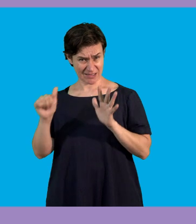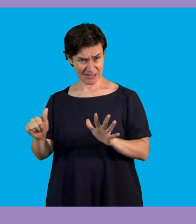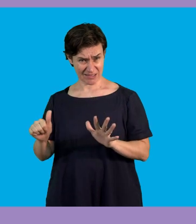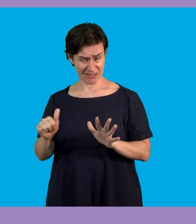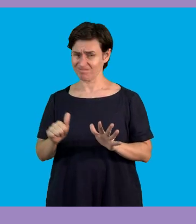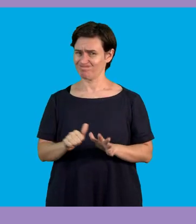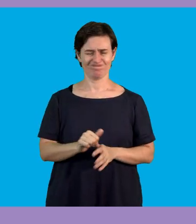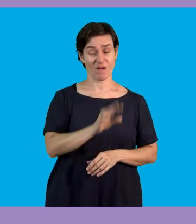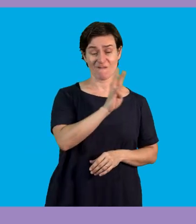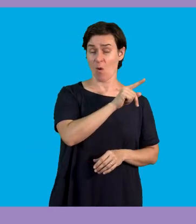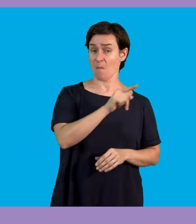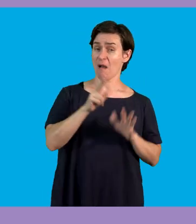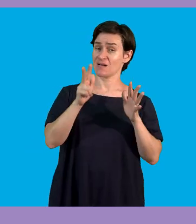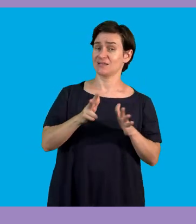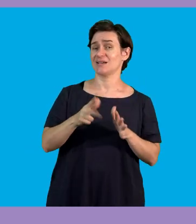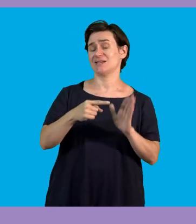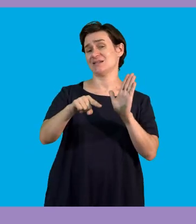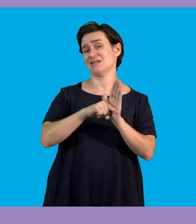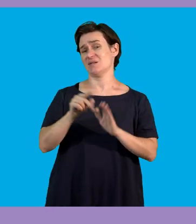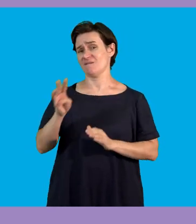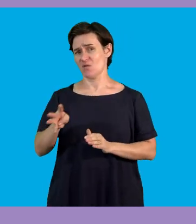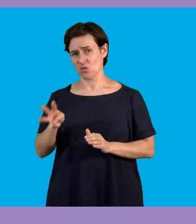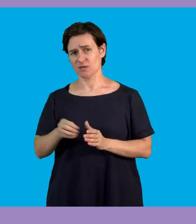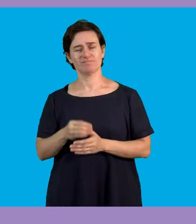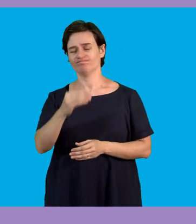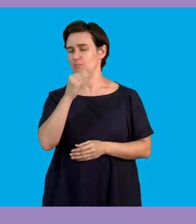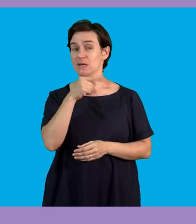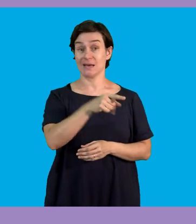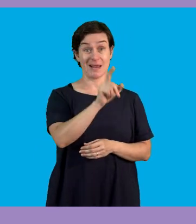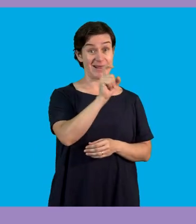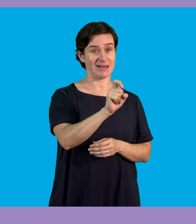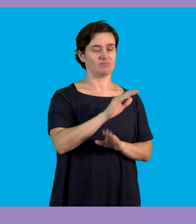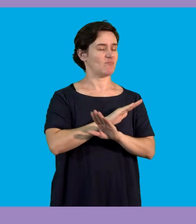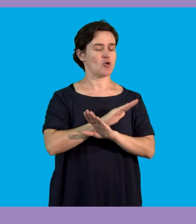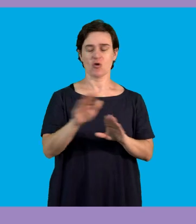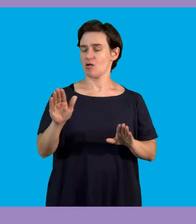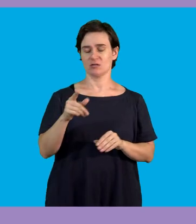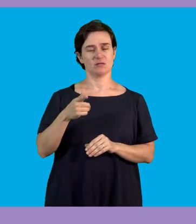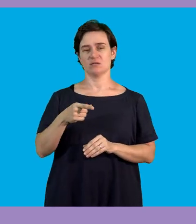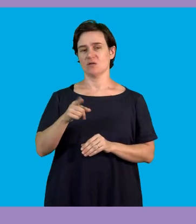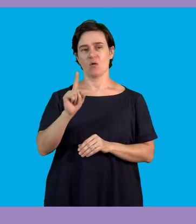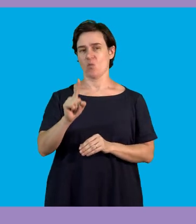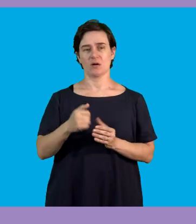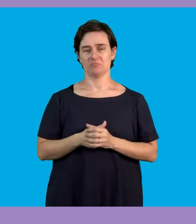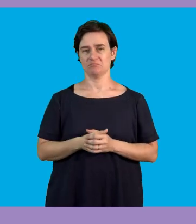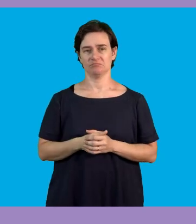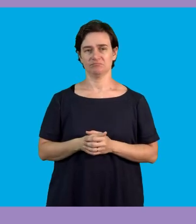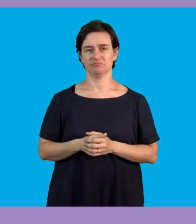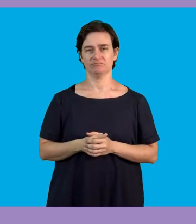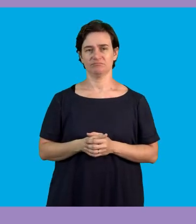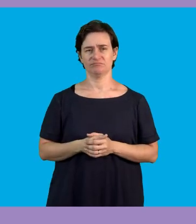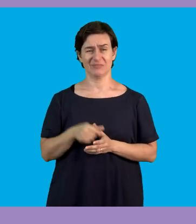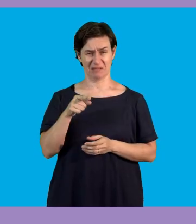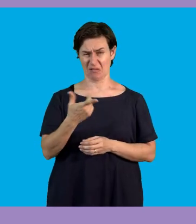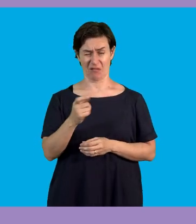that give us 6? 4 minus 18 is negative 14, and that is not equals to 6. And it's